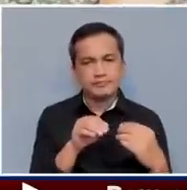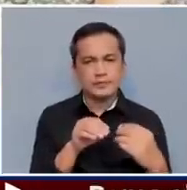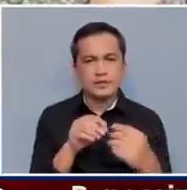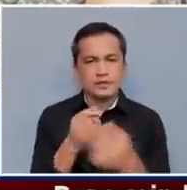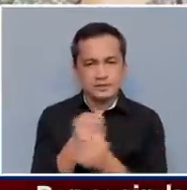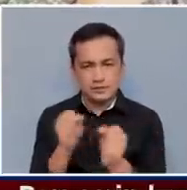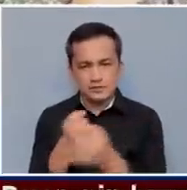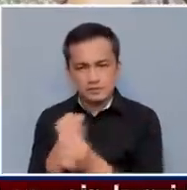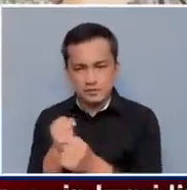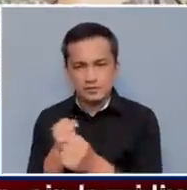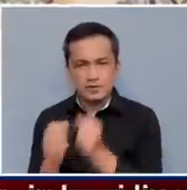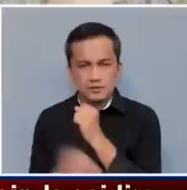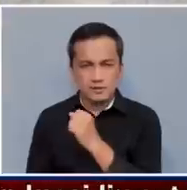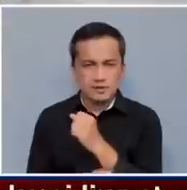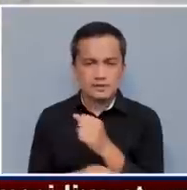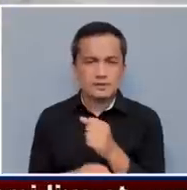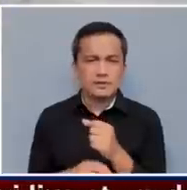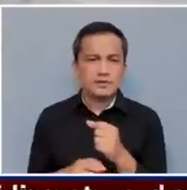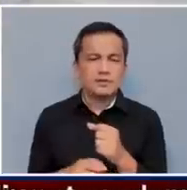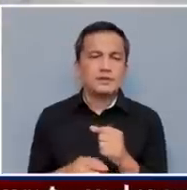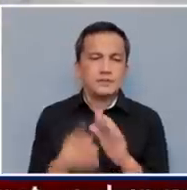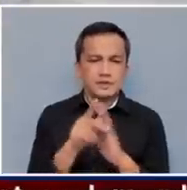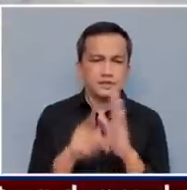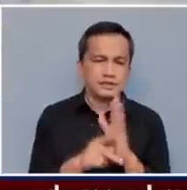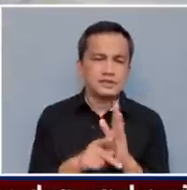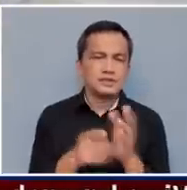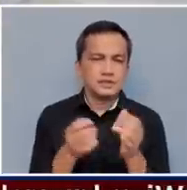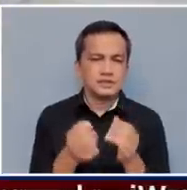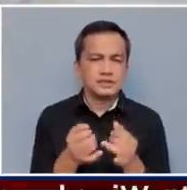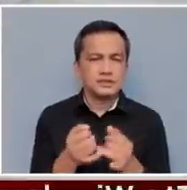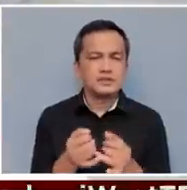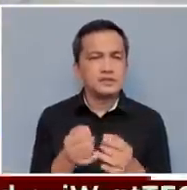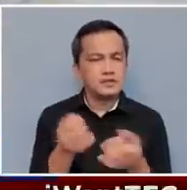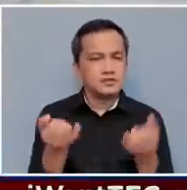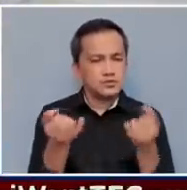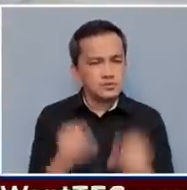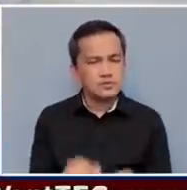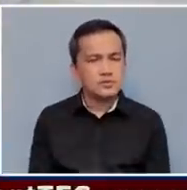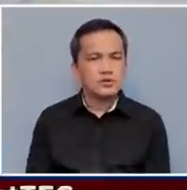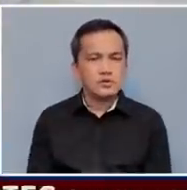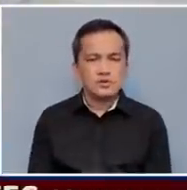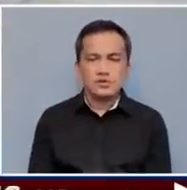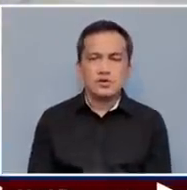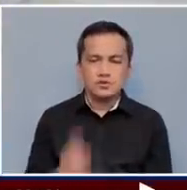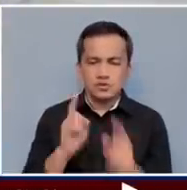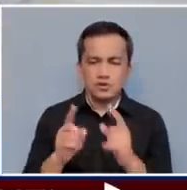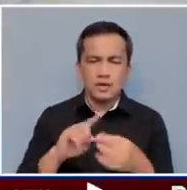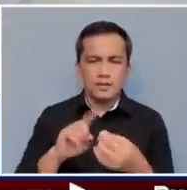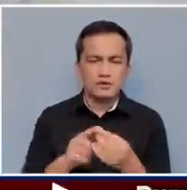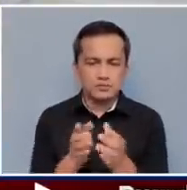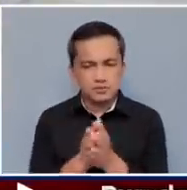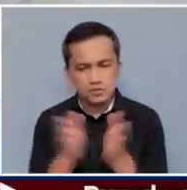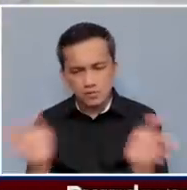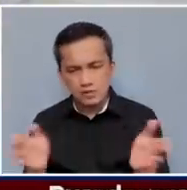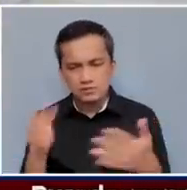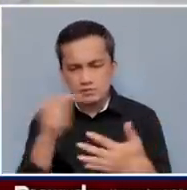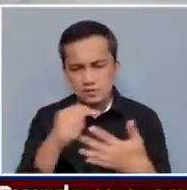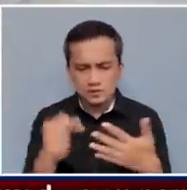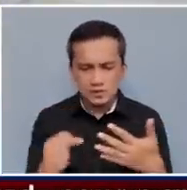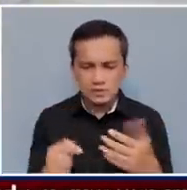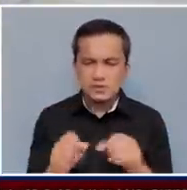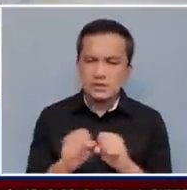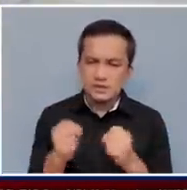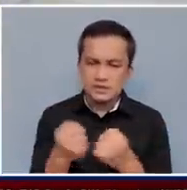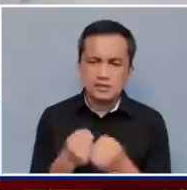foreign policy issues. We talked about in general terms kasi the Quad, the OPUS, relationship with the